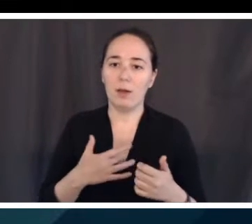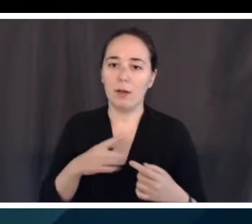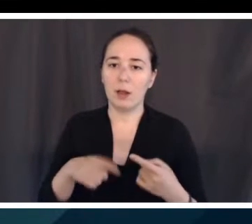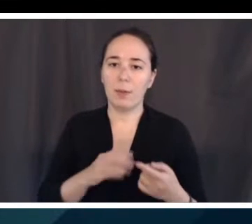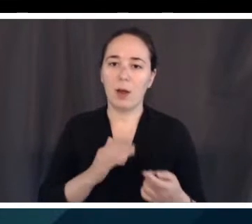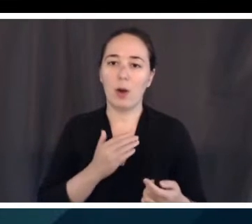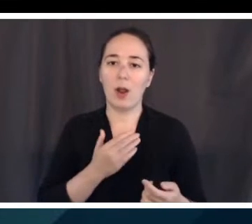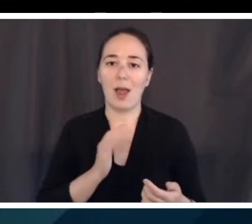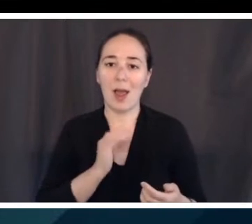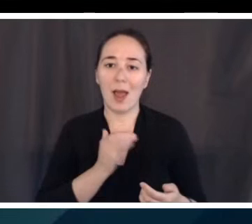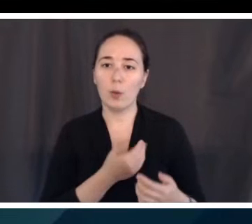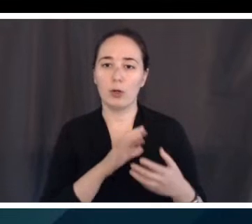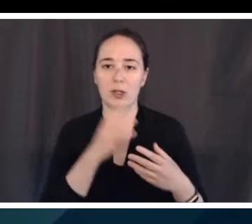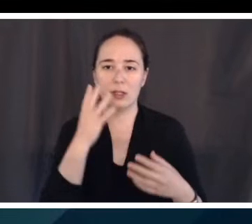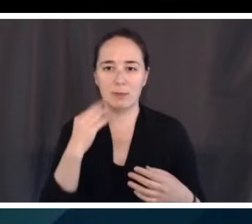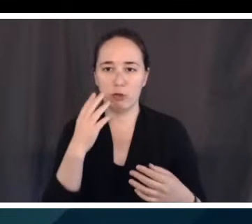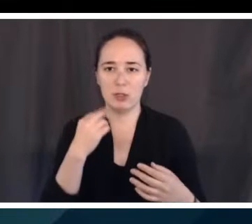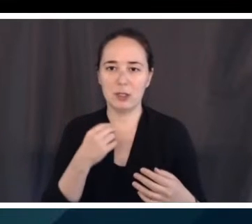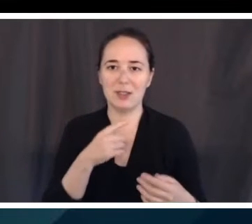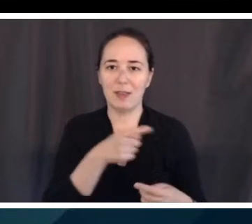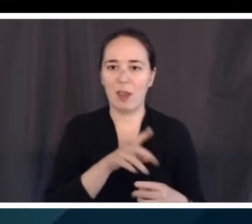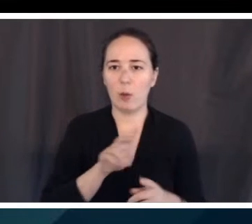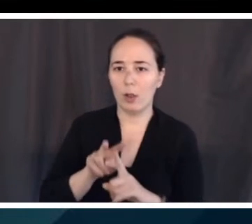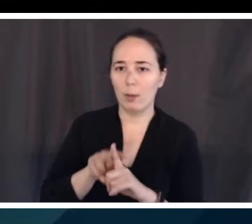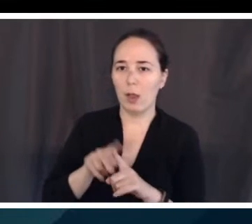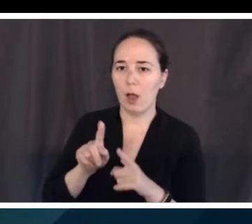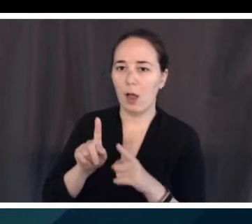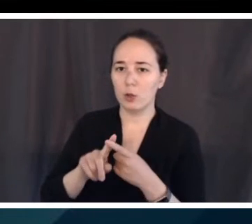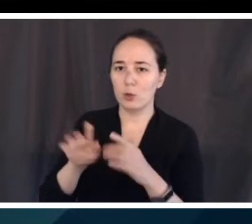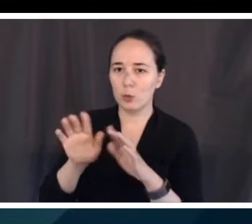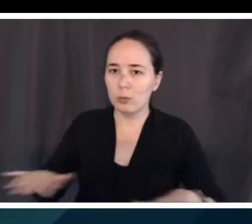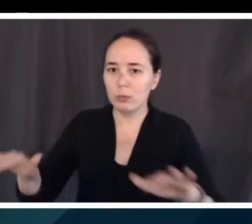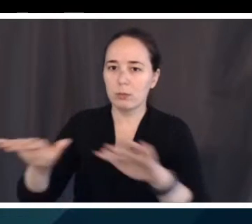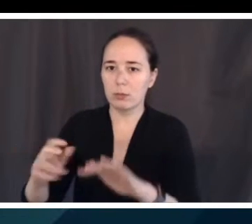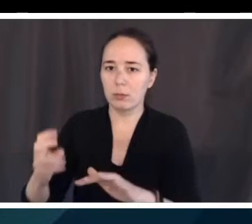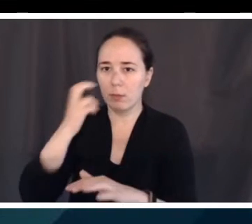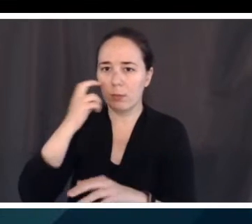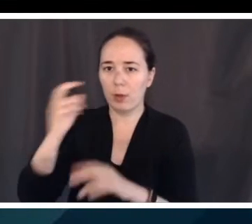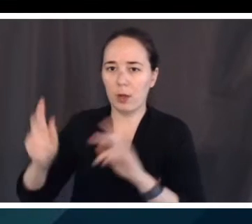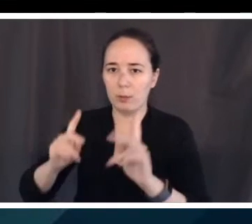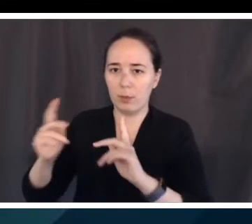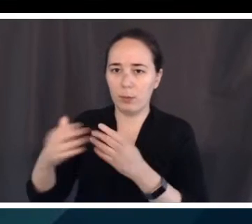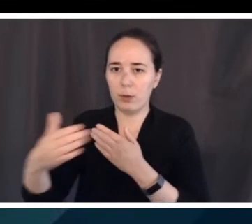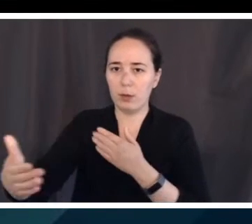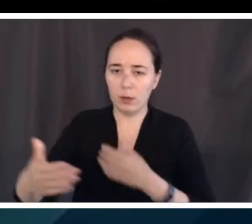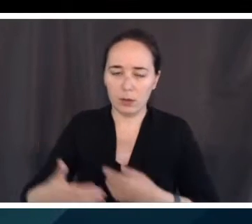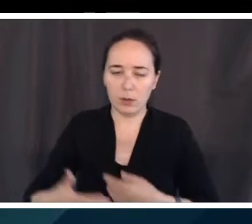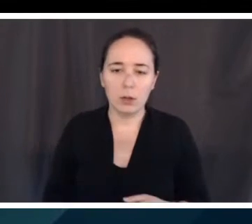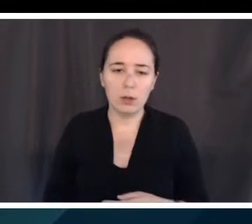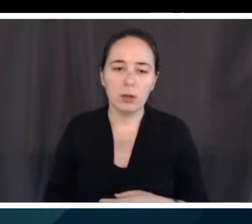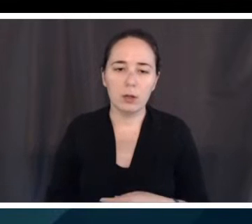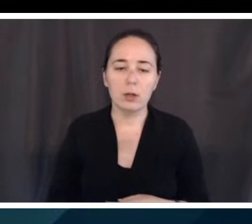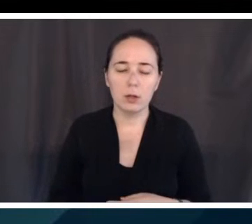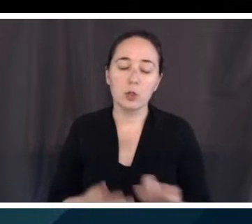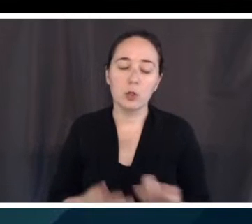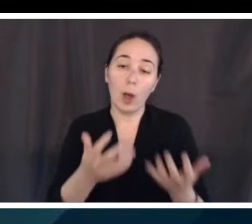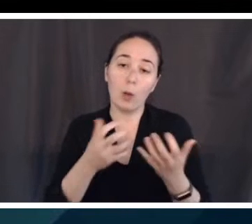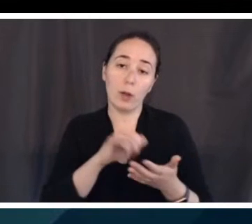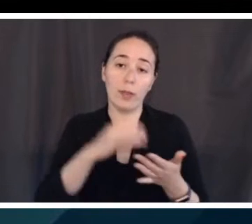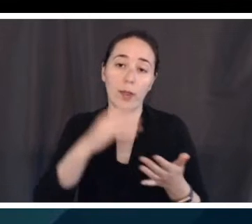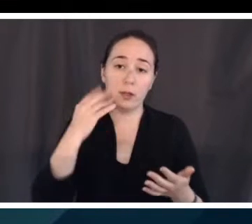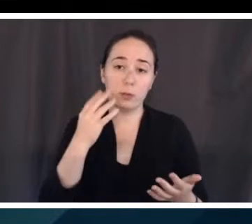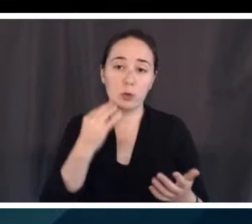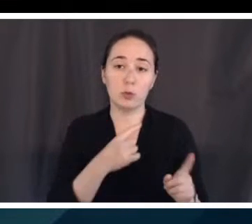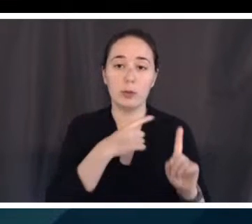other represents so many more people, and I want it to be a really positive one. And